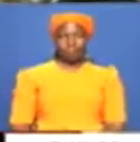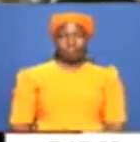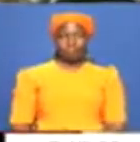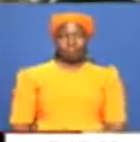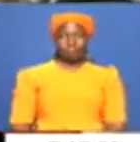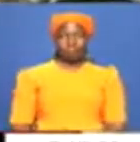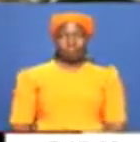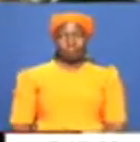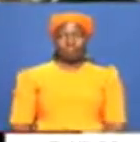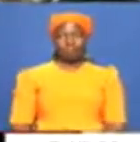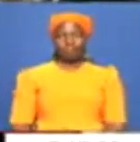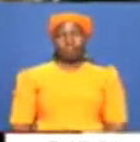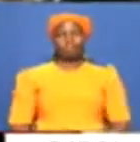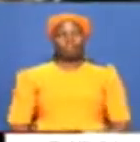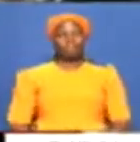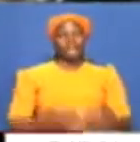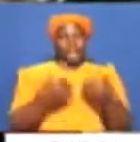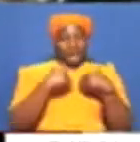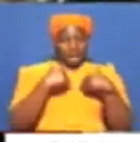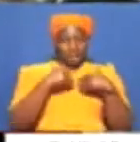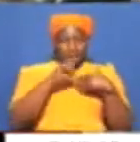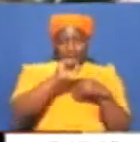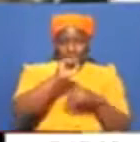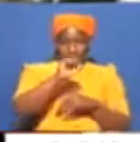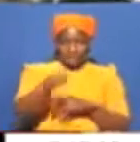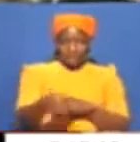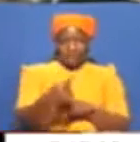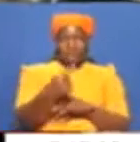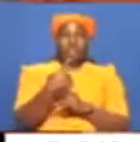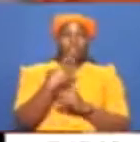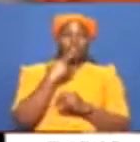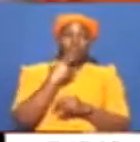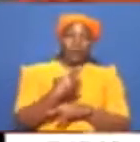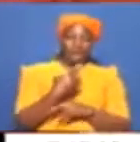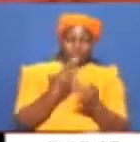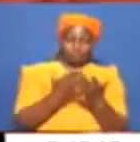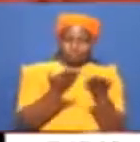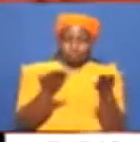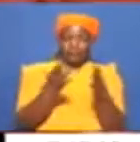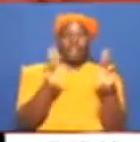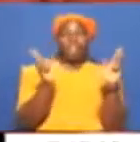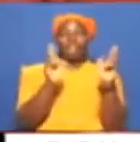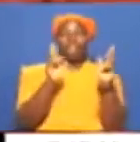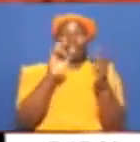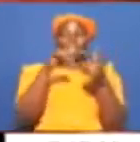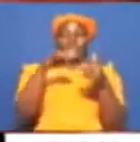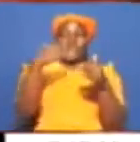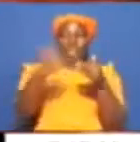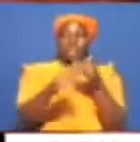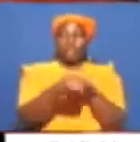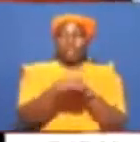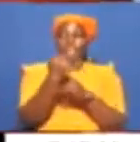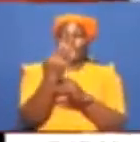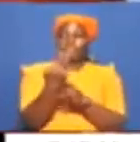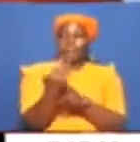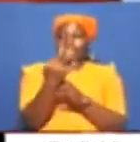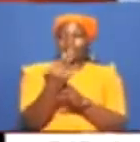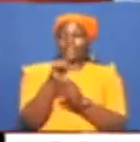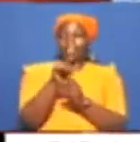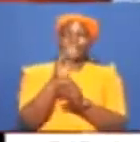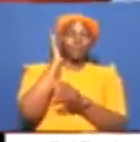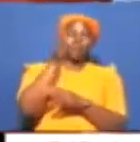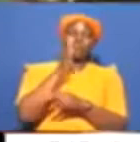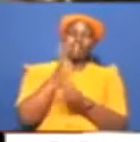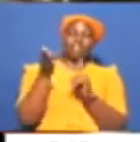Of having 5,400 of them ready by the end of March is going to be realized ahead